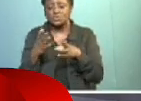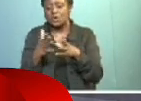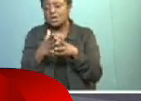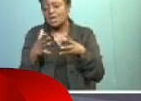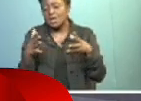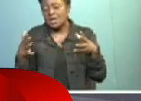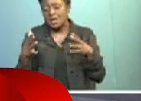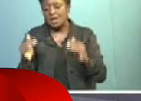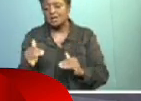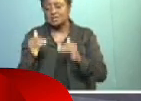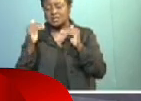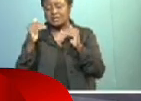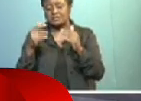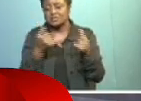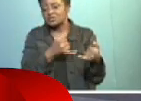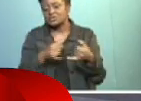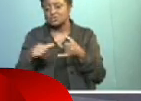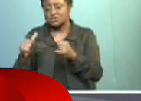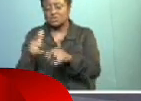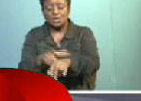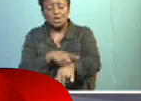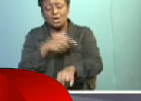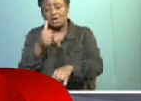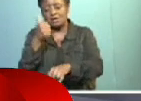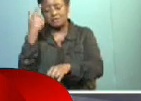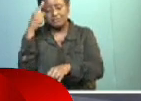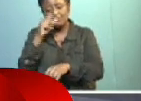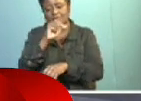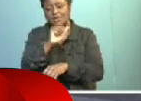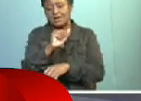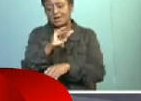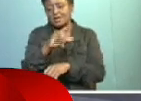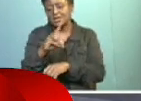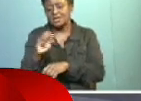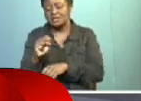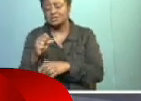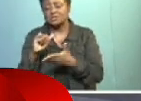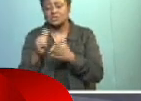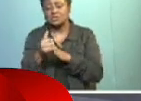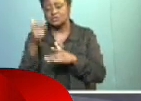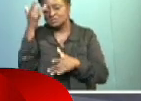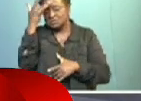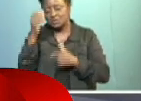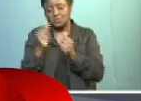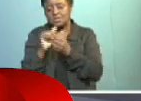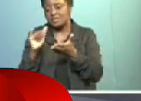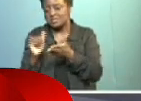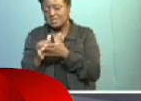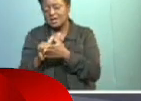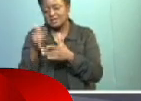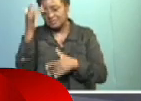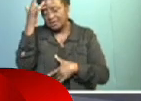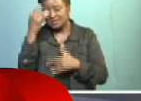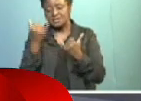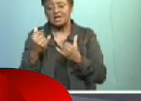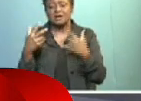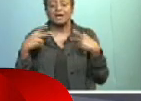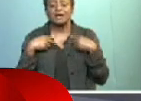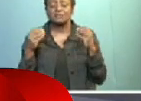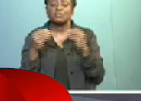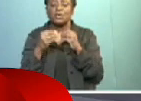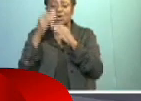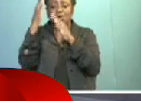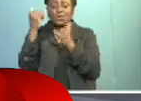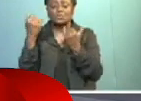while the journey has been a much longer one in the case of AIDS, those inflicted with that virus now have much more hope